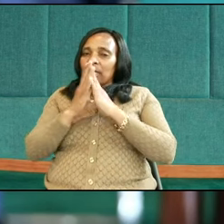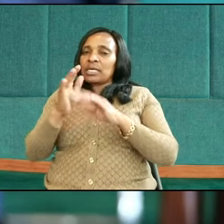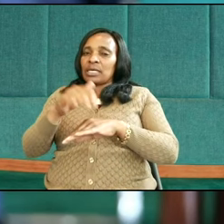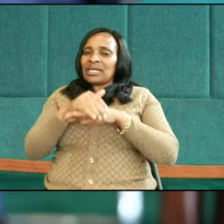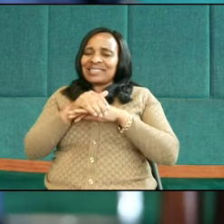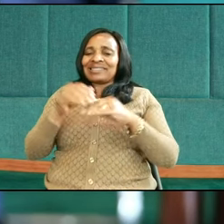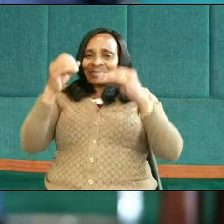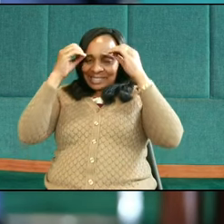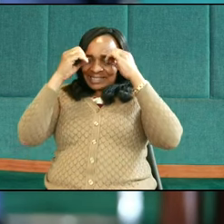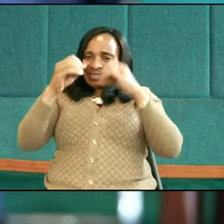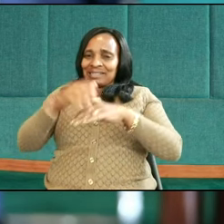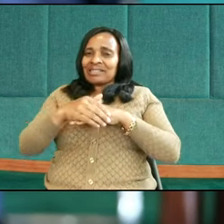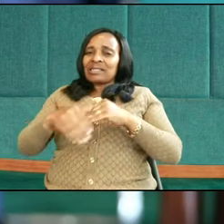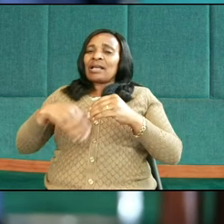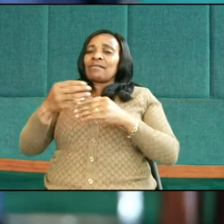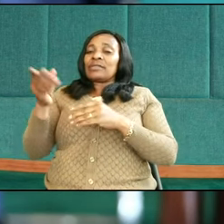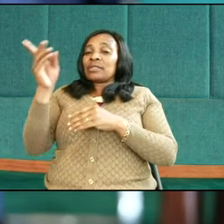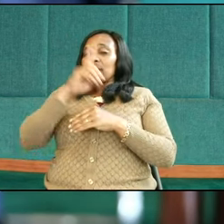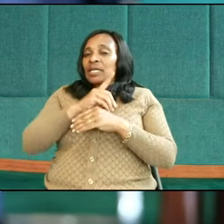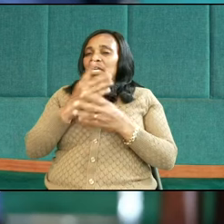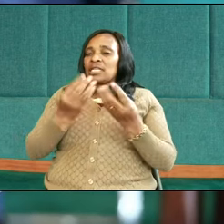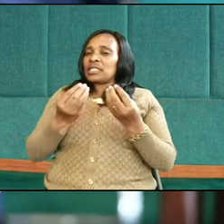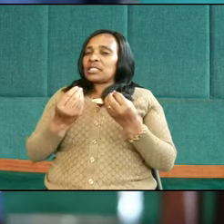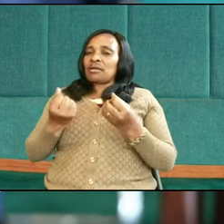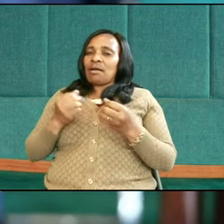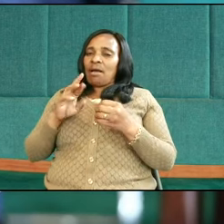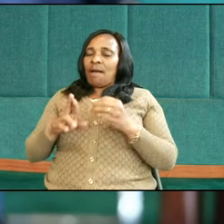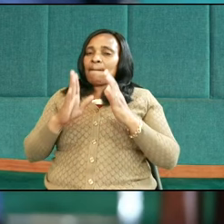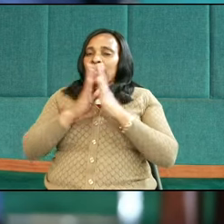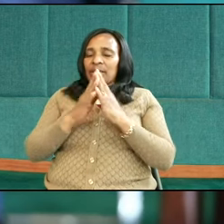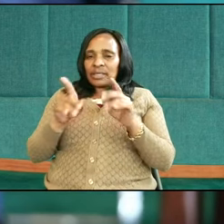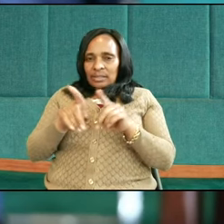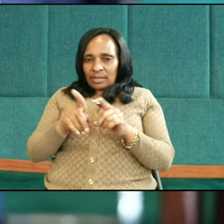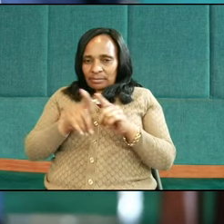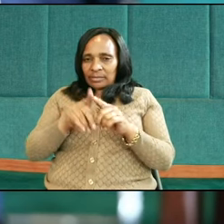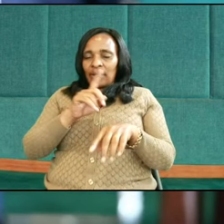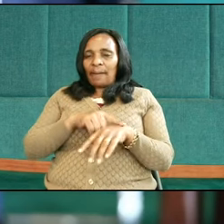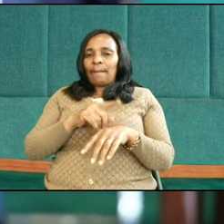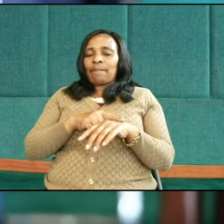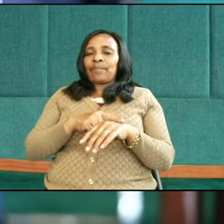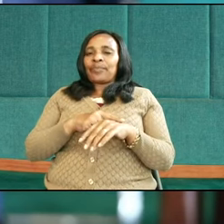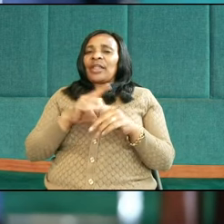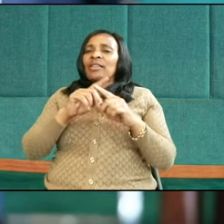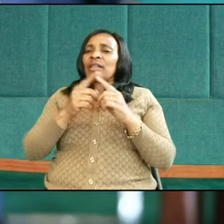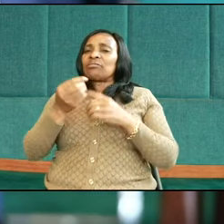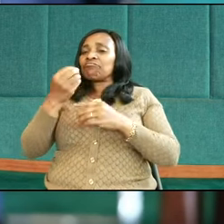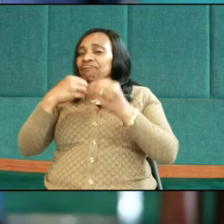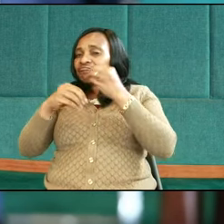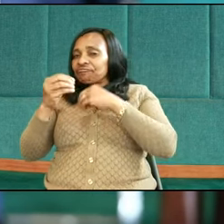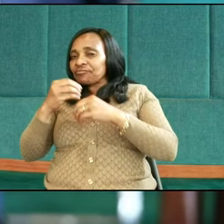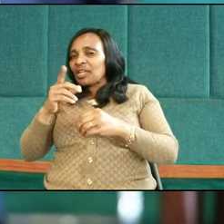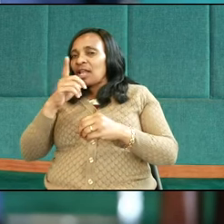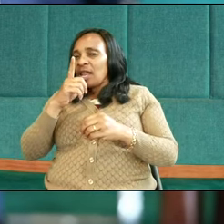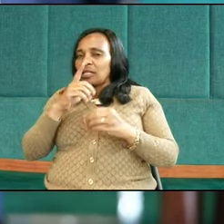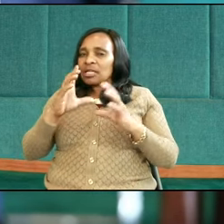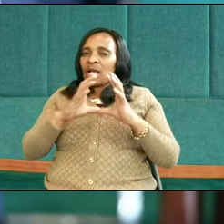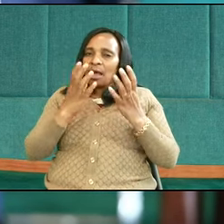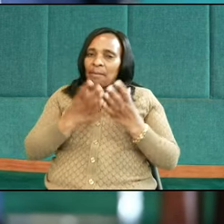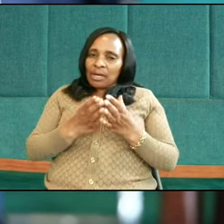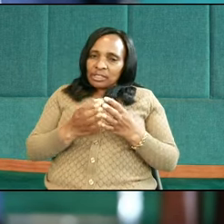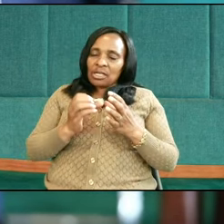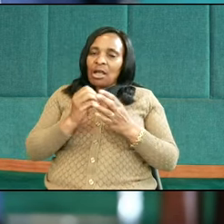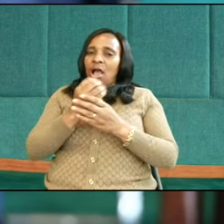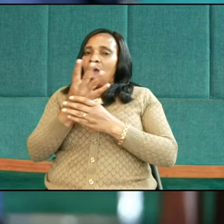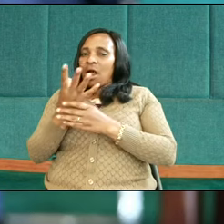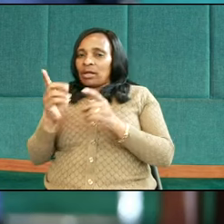been studying in English all day, so it was easy for her to pray in English as well. Then she ate her lunch of cabbage, cauliflower,